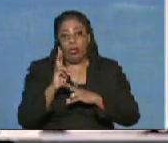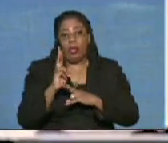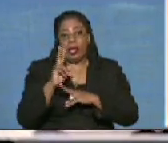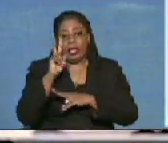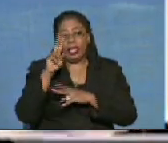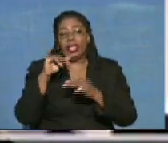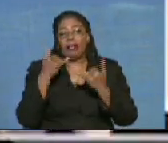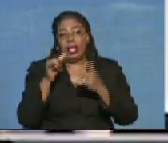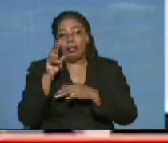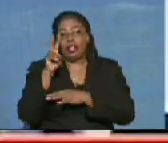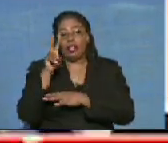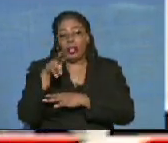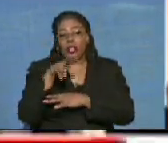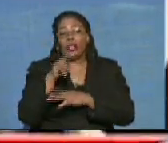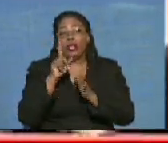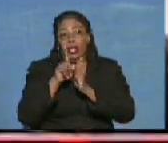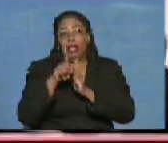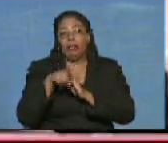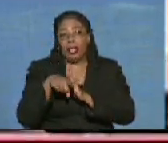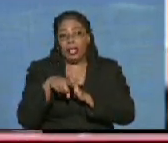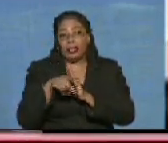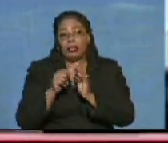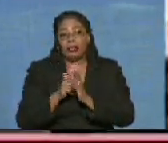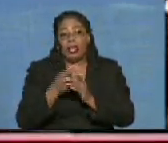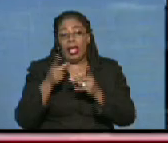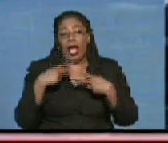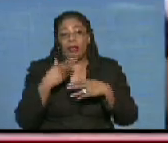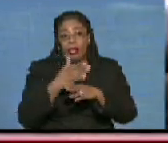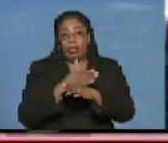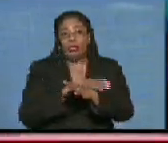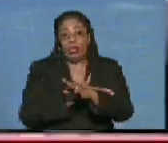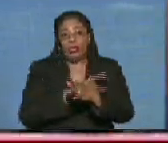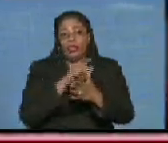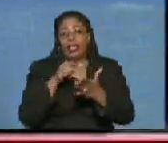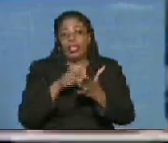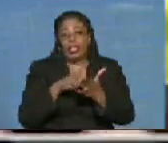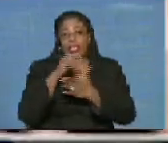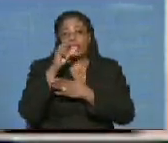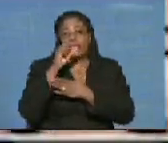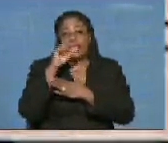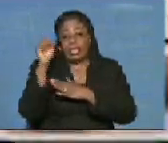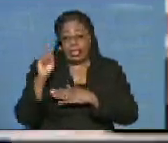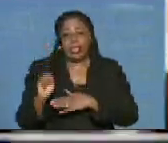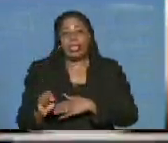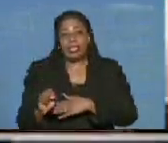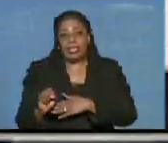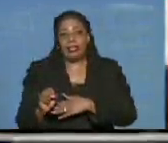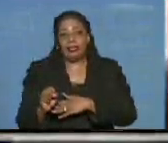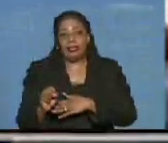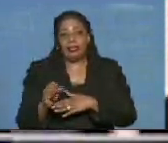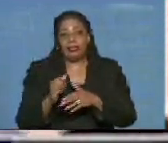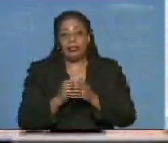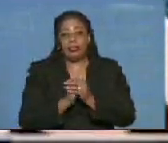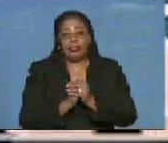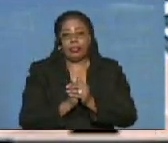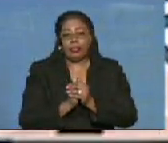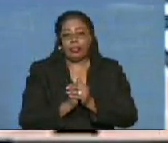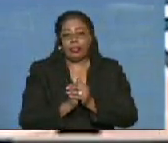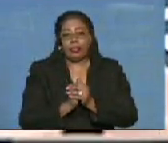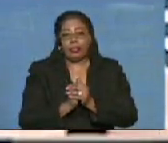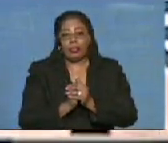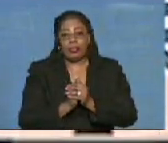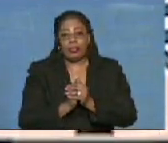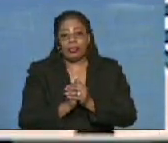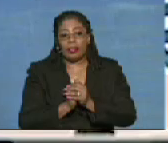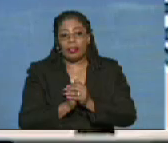action. And with the win, the Hornets improved to 23-50 on the season, while the Pacers would drop to 32-40 on the year.